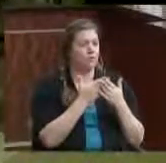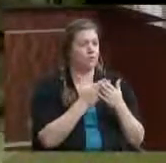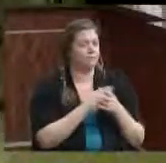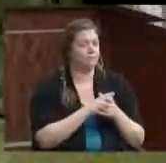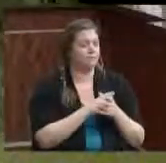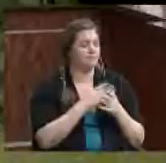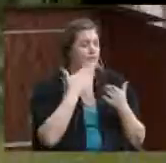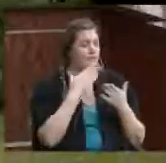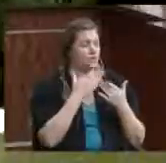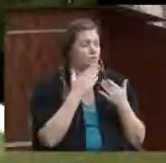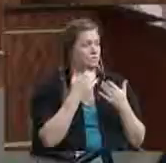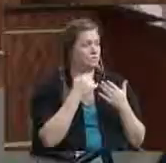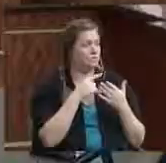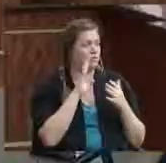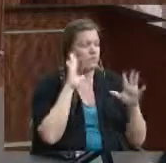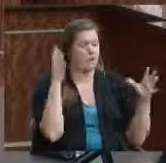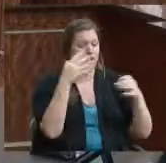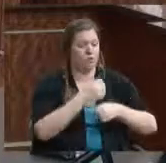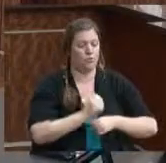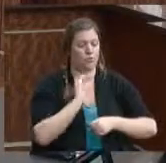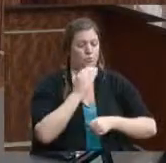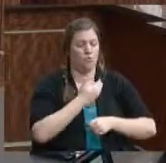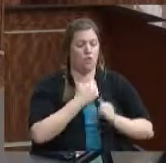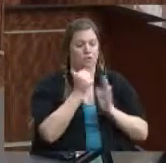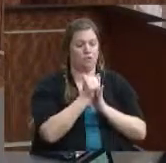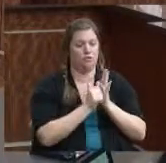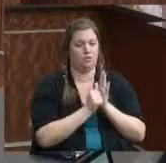President. Thank you, Mayor. That concludes our agenda.